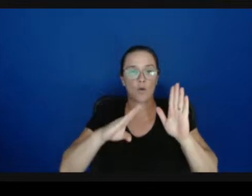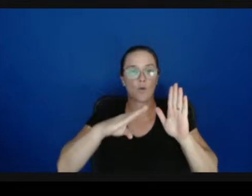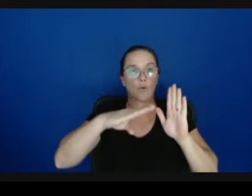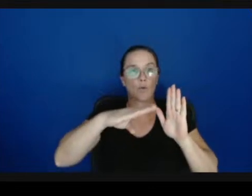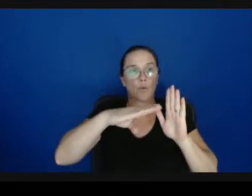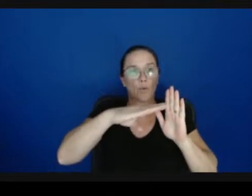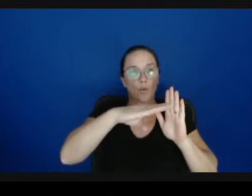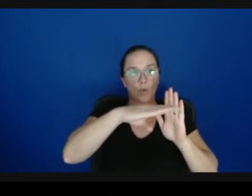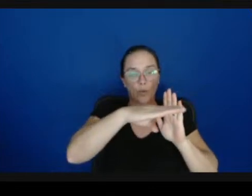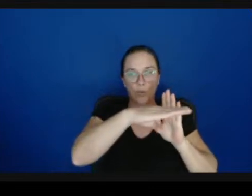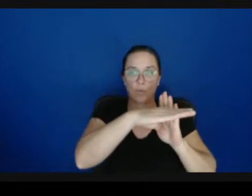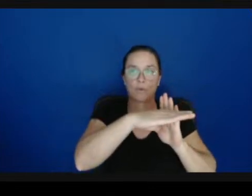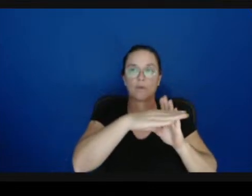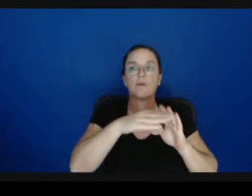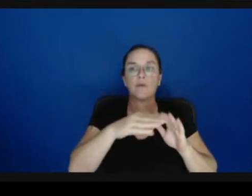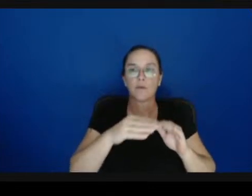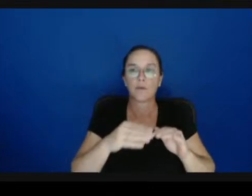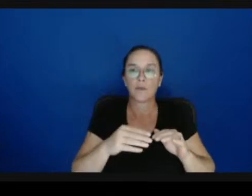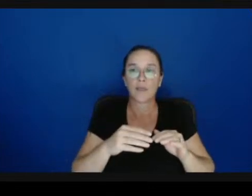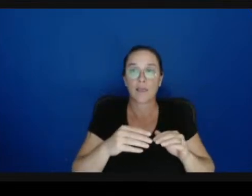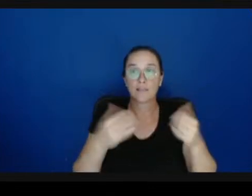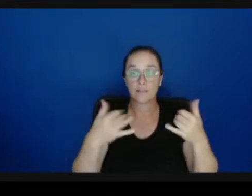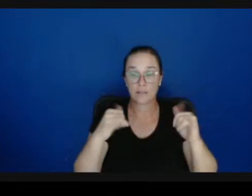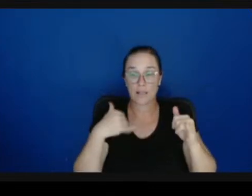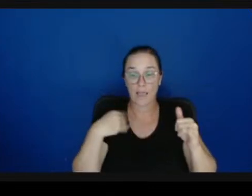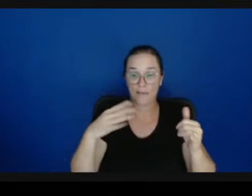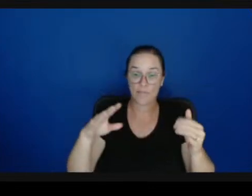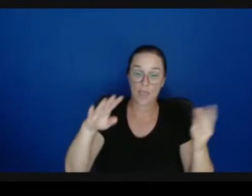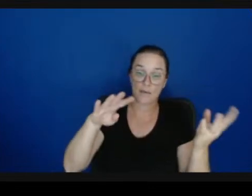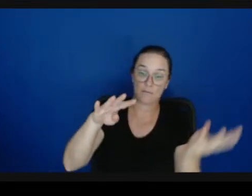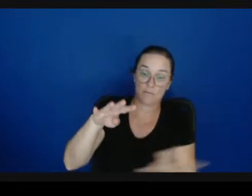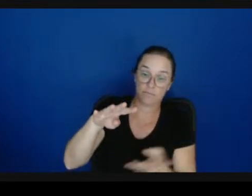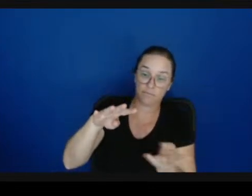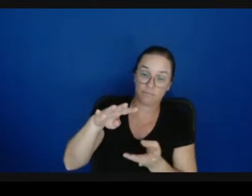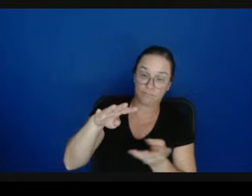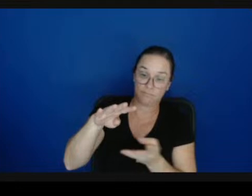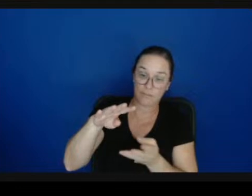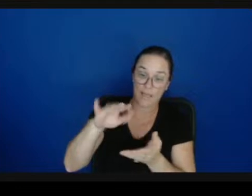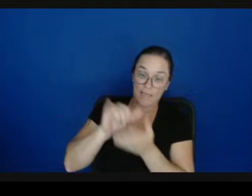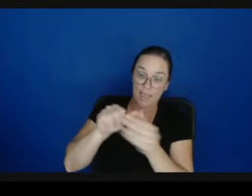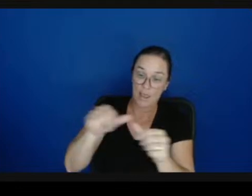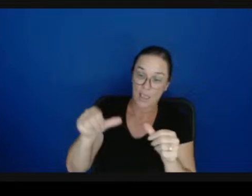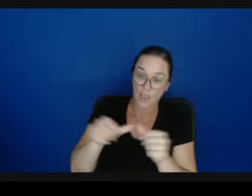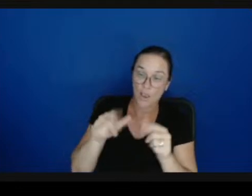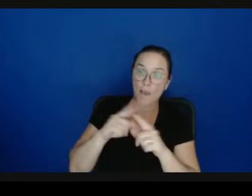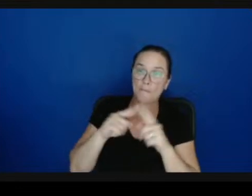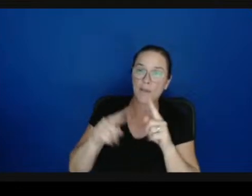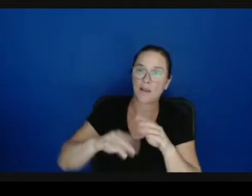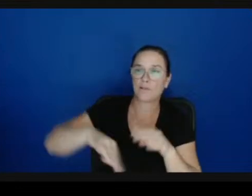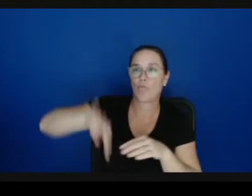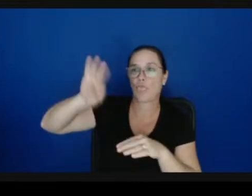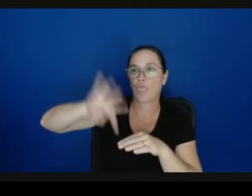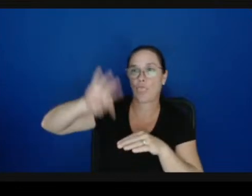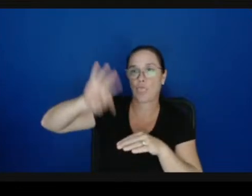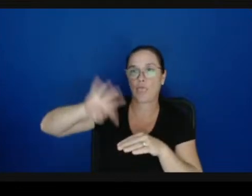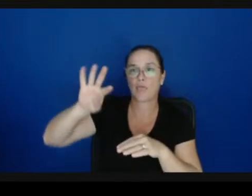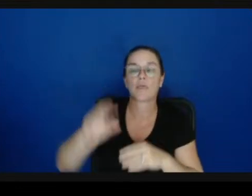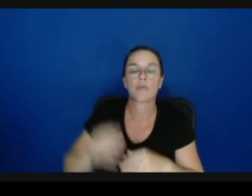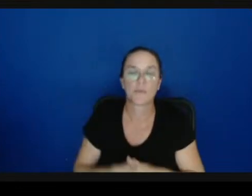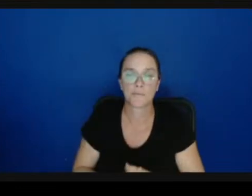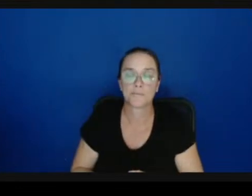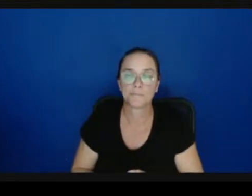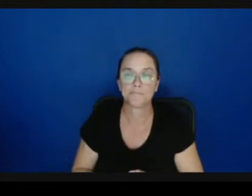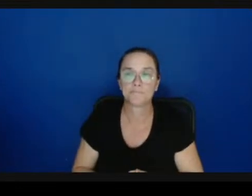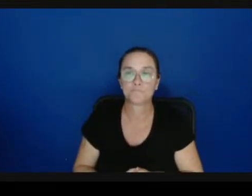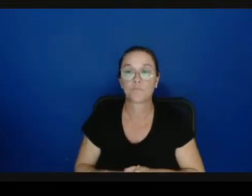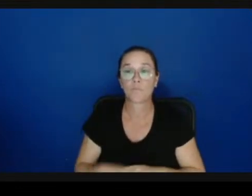you can imagine, that even as magma is coming into the area, a lot of it's getting out through the eruption right there. All right, this is that western signal, the green one. And the